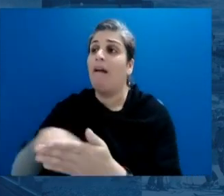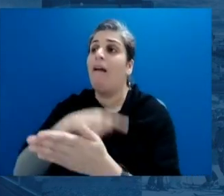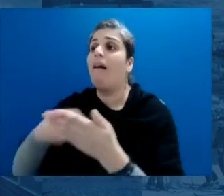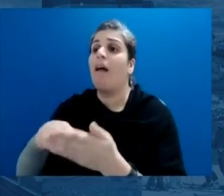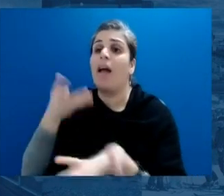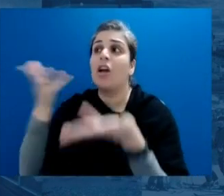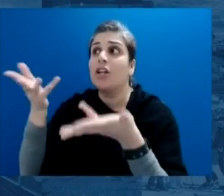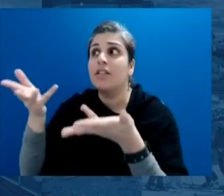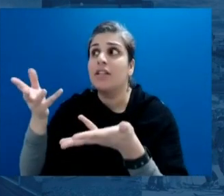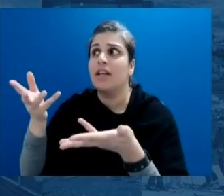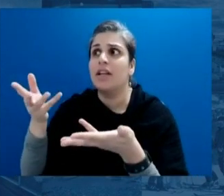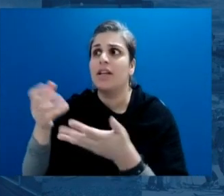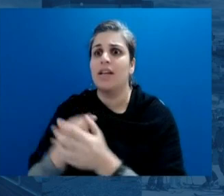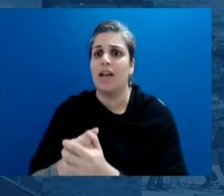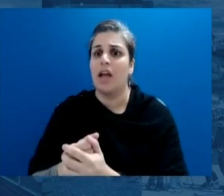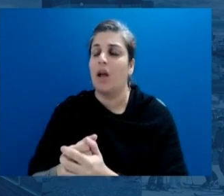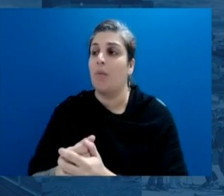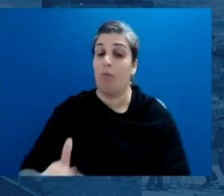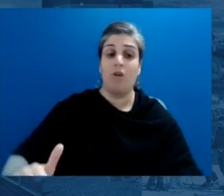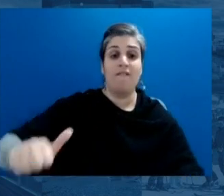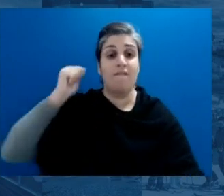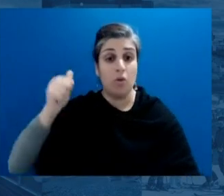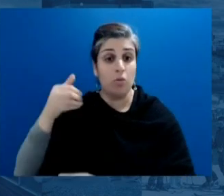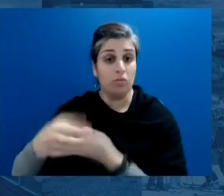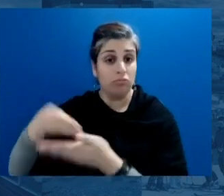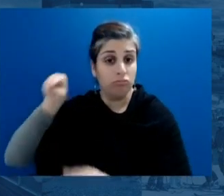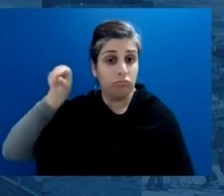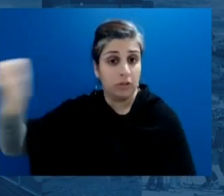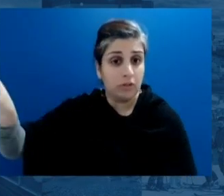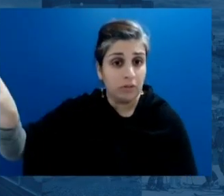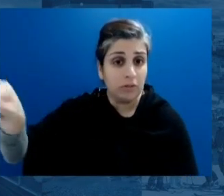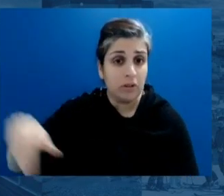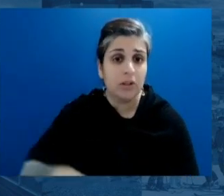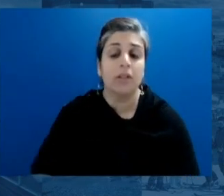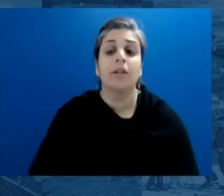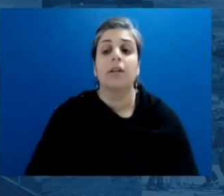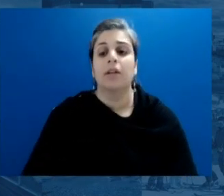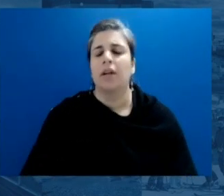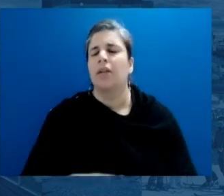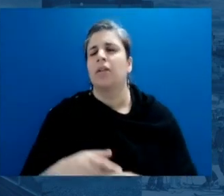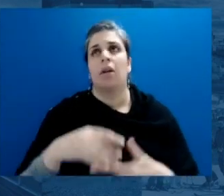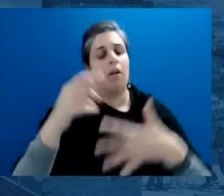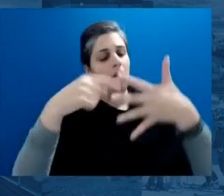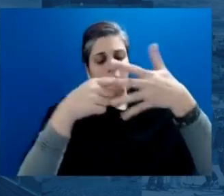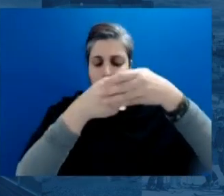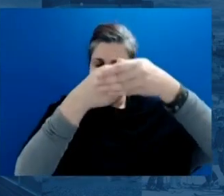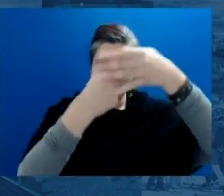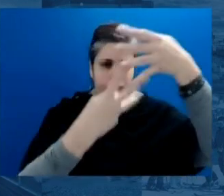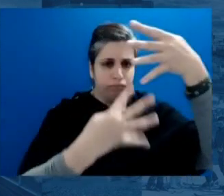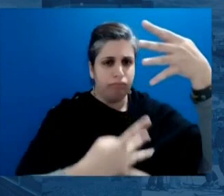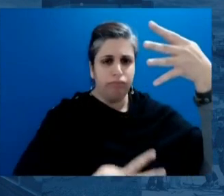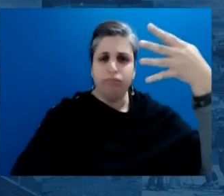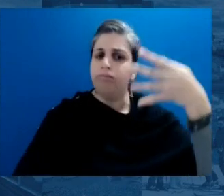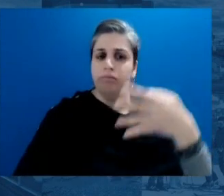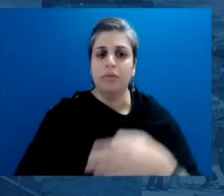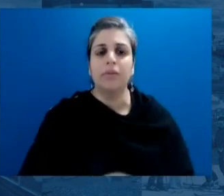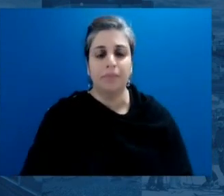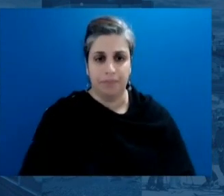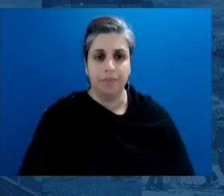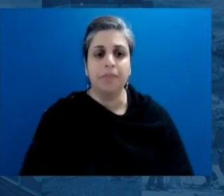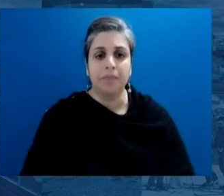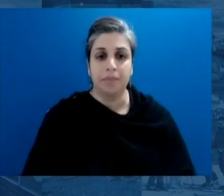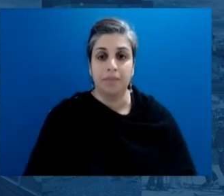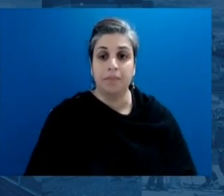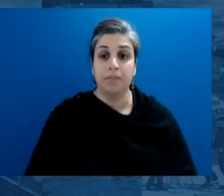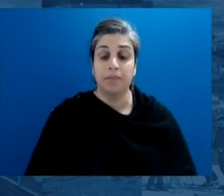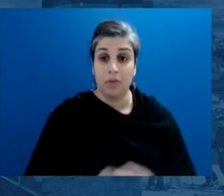refused to refund, to provide them with refunds, and so much more. And the list goes on and on and on. And while we have